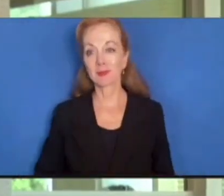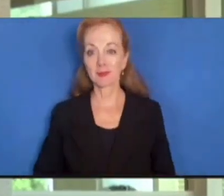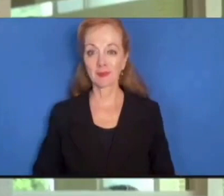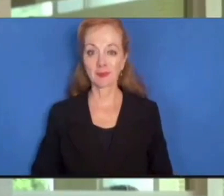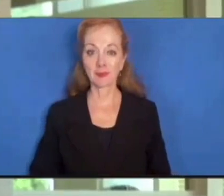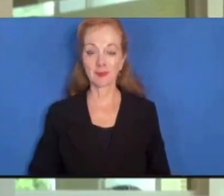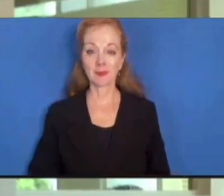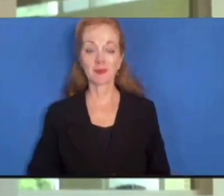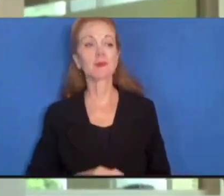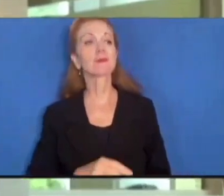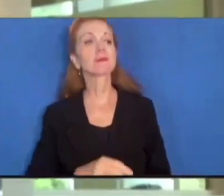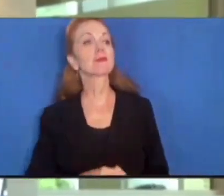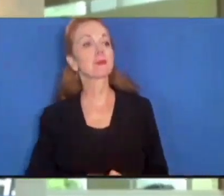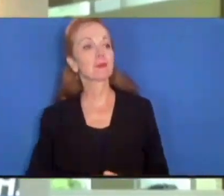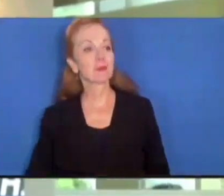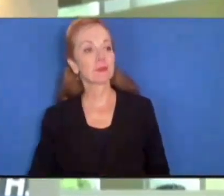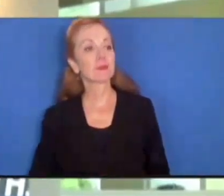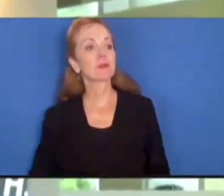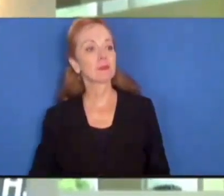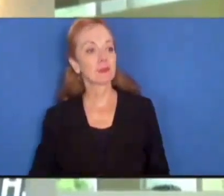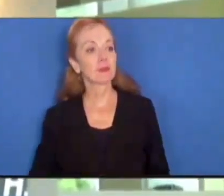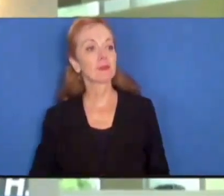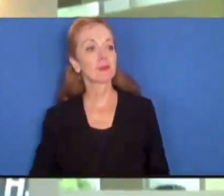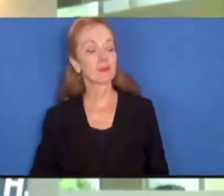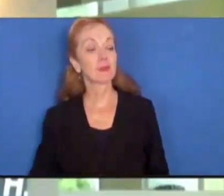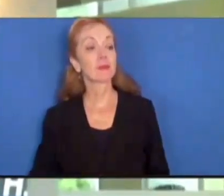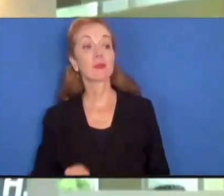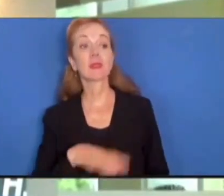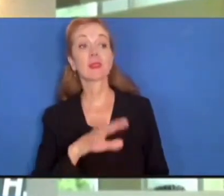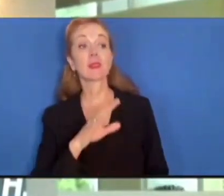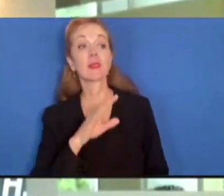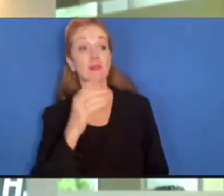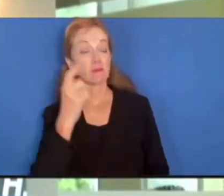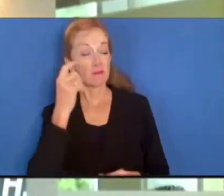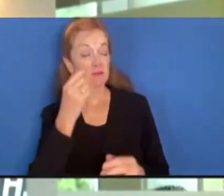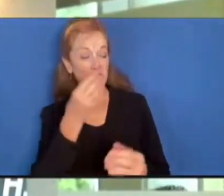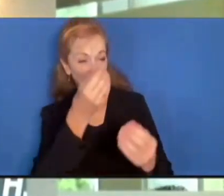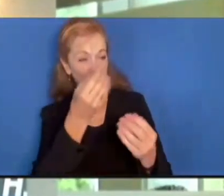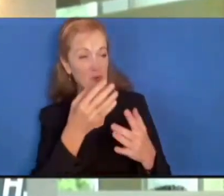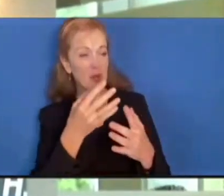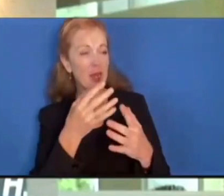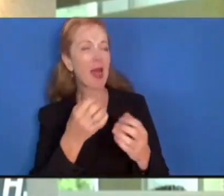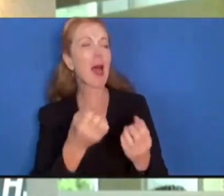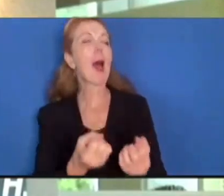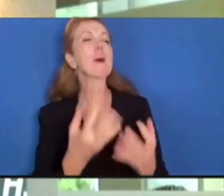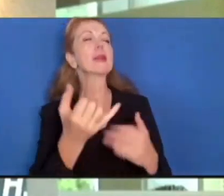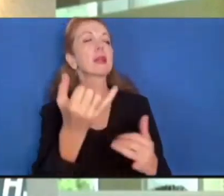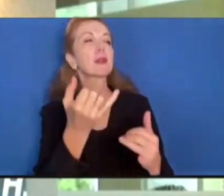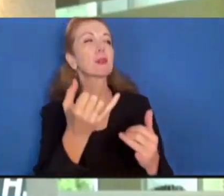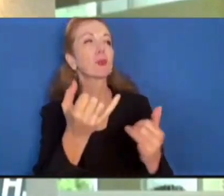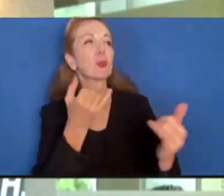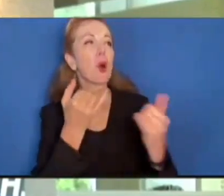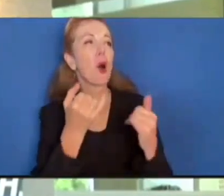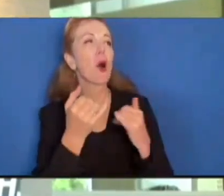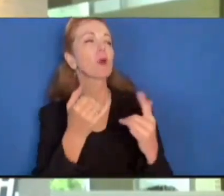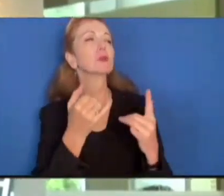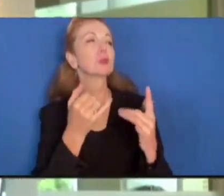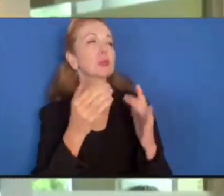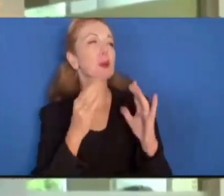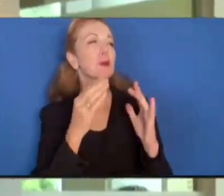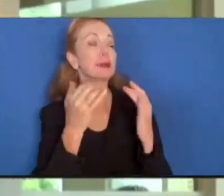the rise that you all are seeing? You know, can you give us some numbers? How many calls have you responded to this year versus prior years?